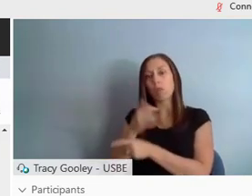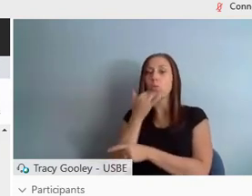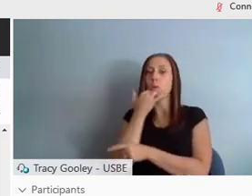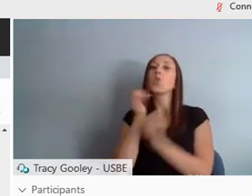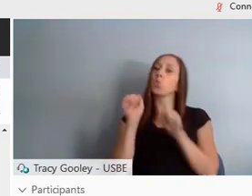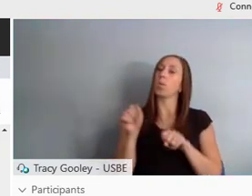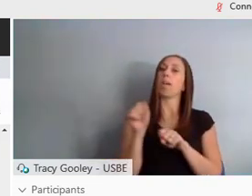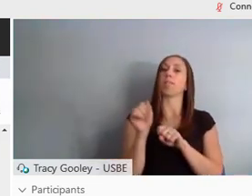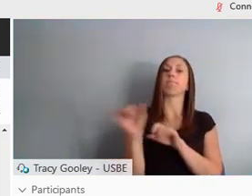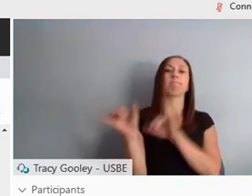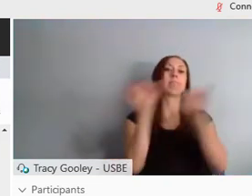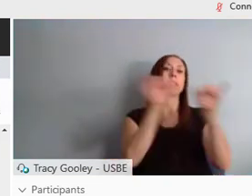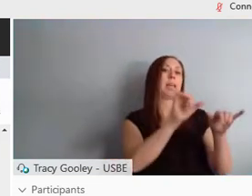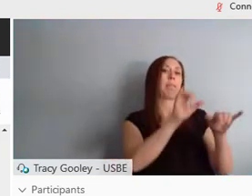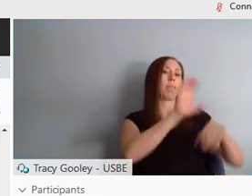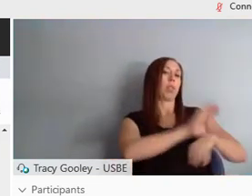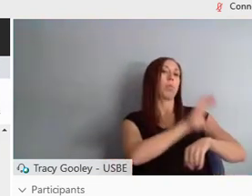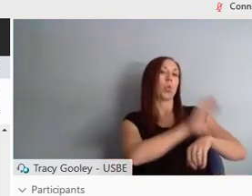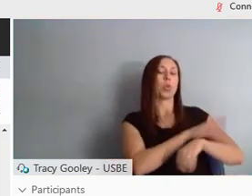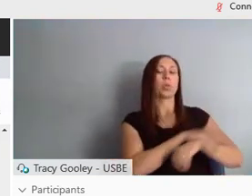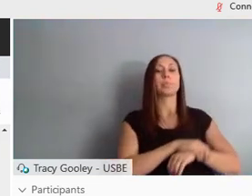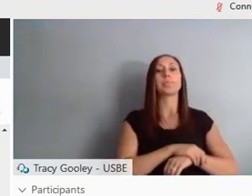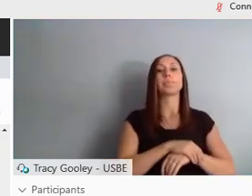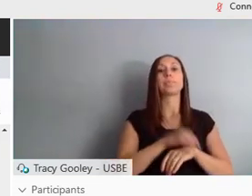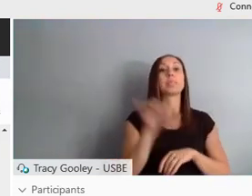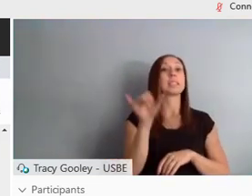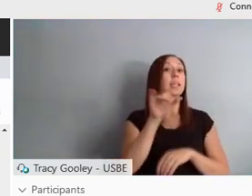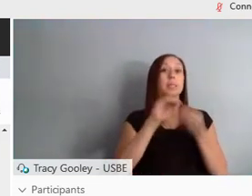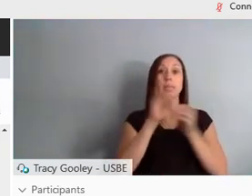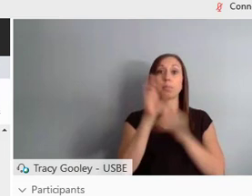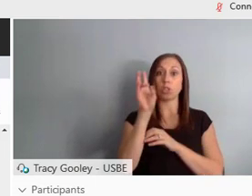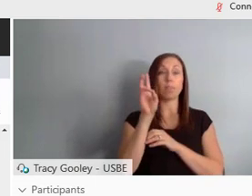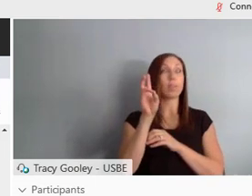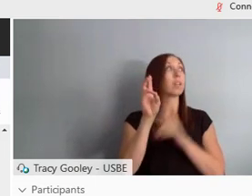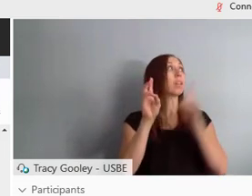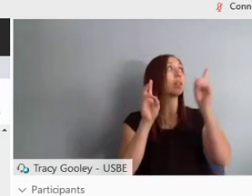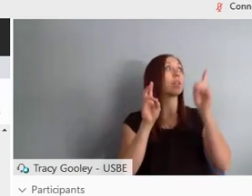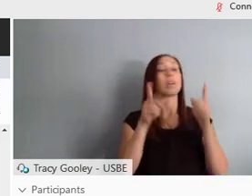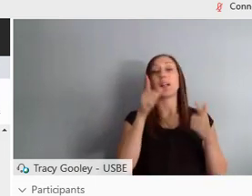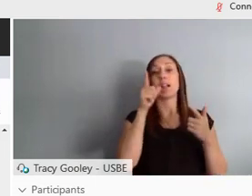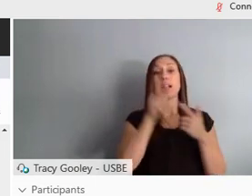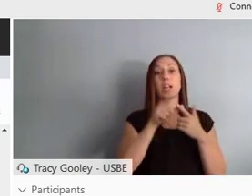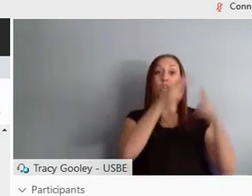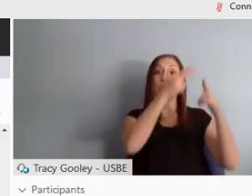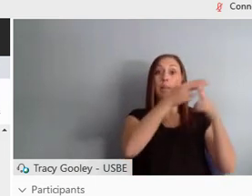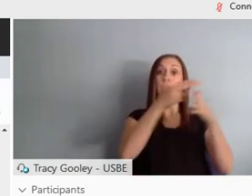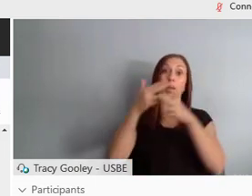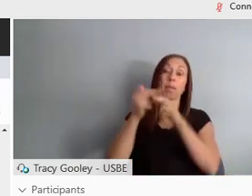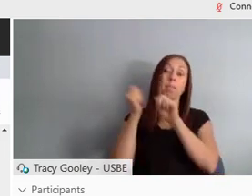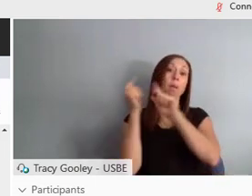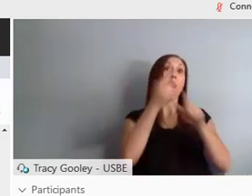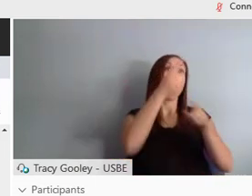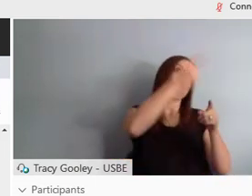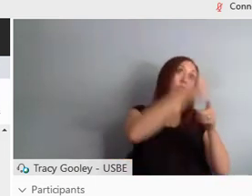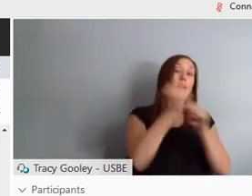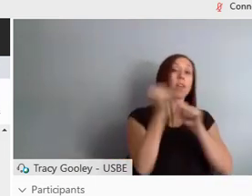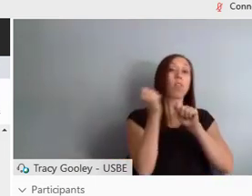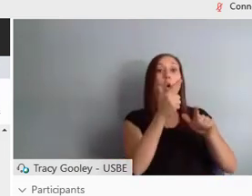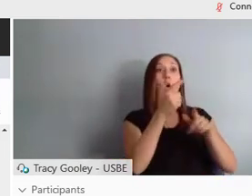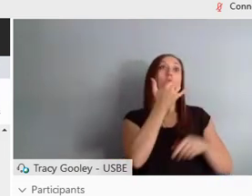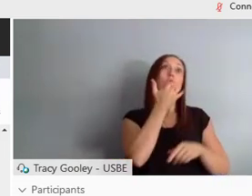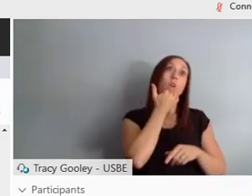that question. Same thing, question number 7, just like the letter naming, all correct or all